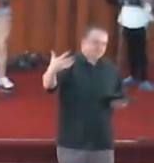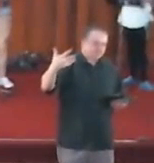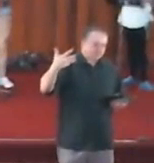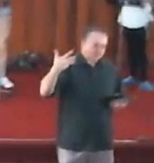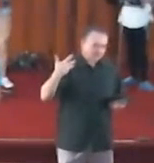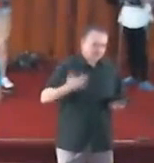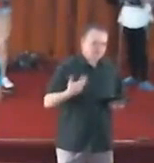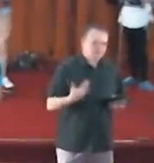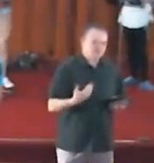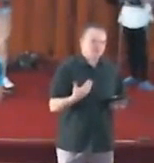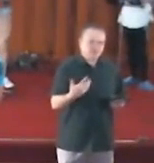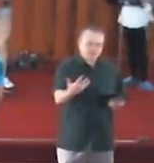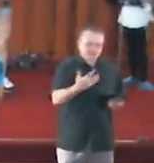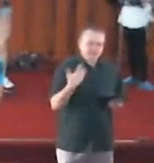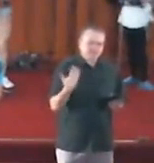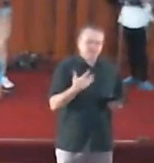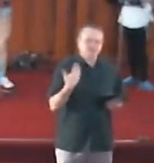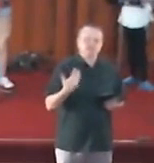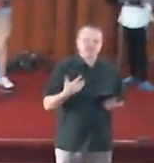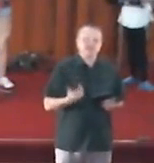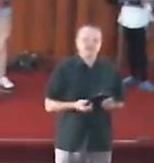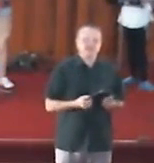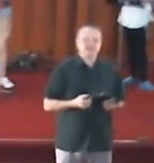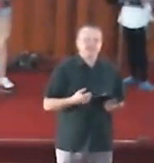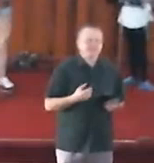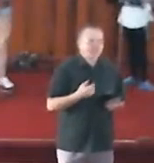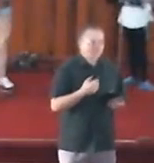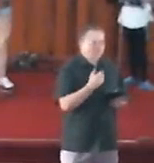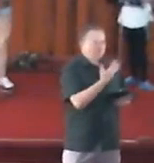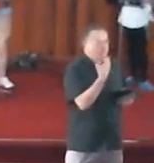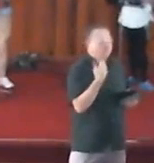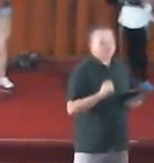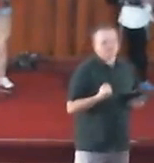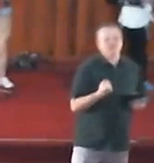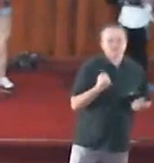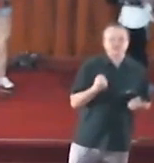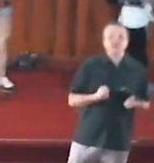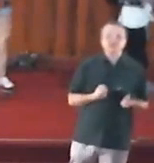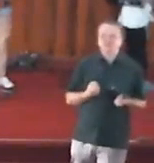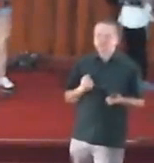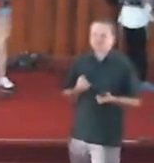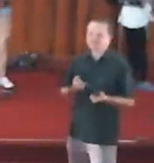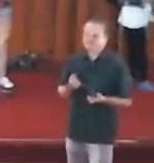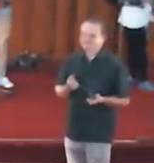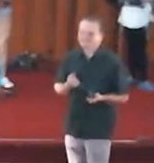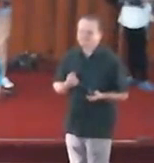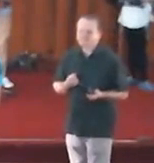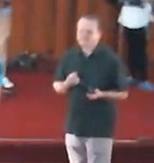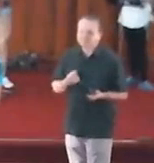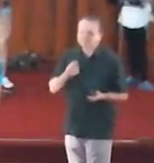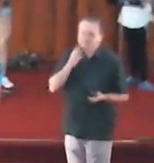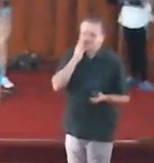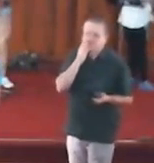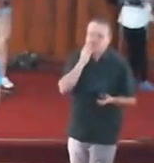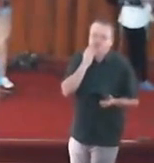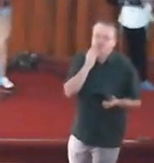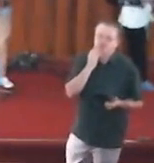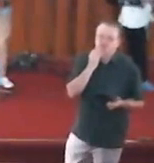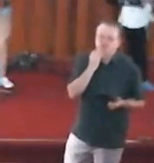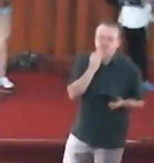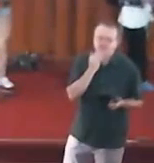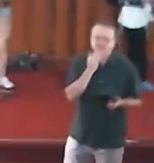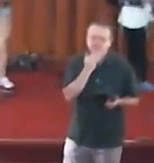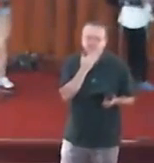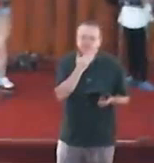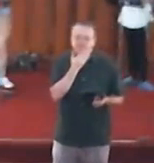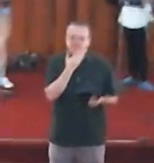quieres una administración personal, quiero que pases adelante y que el equipo de administración nos apoye. And if you want us to place hands on you